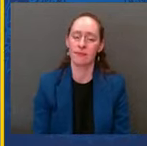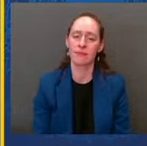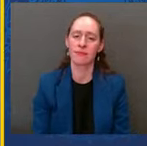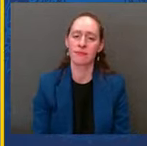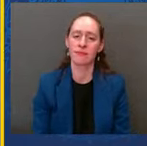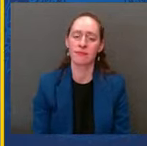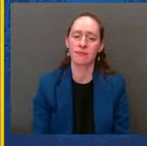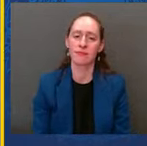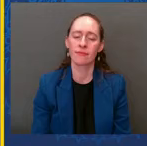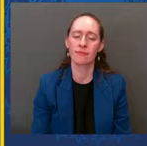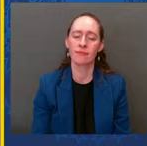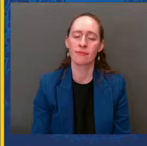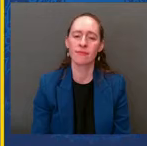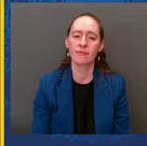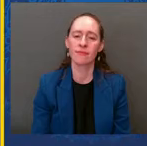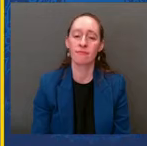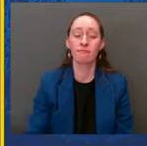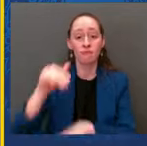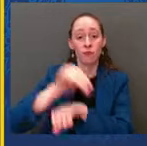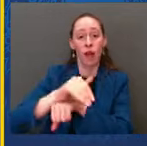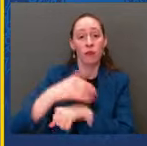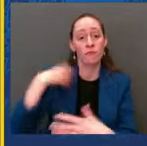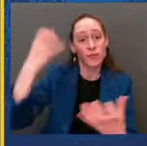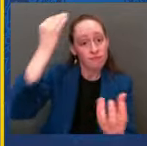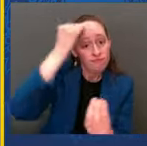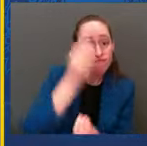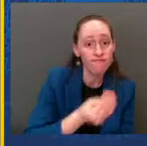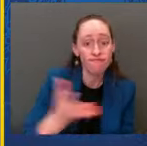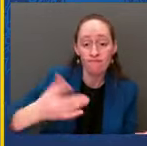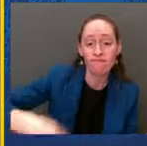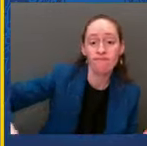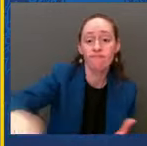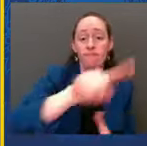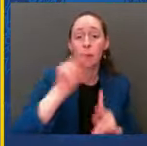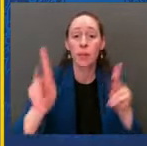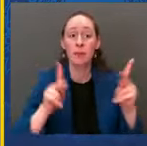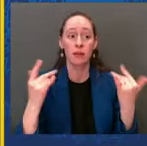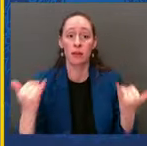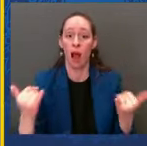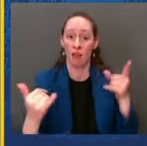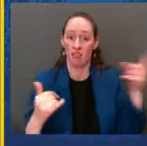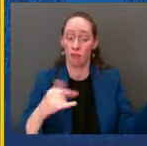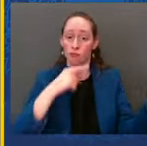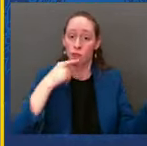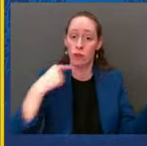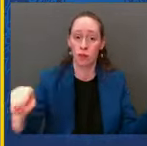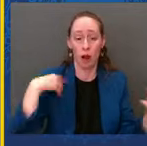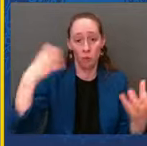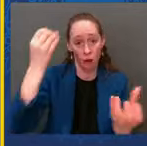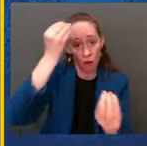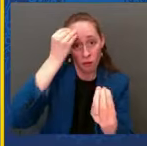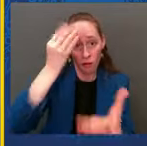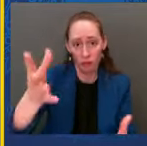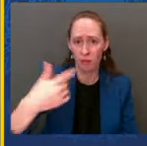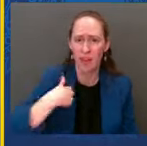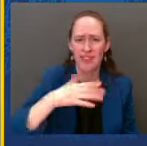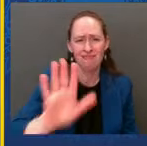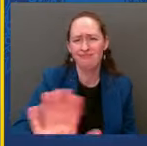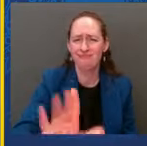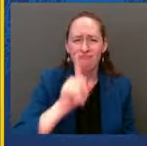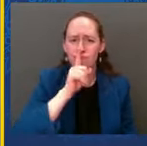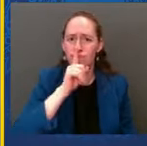United States and the nations of Europe do not seek to control or destroy Russia. The West was not plotting to attack